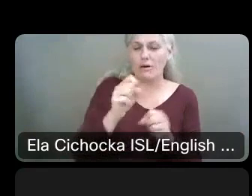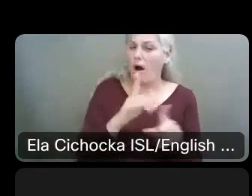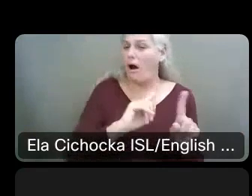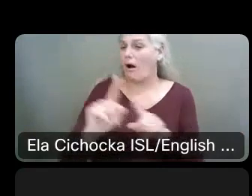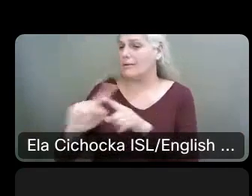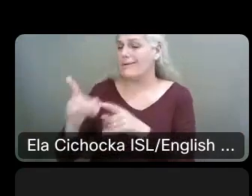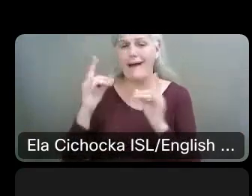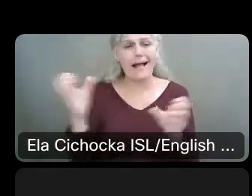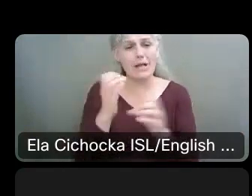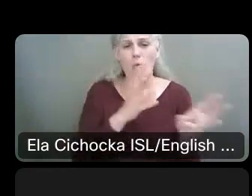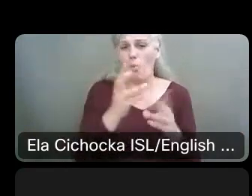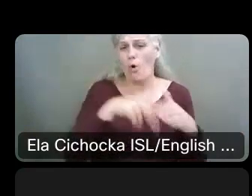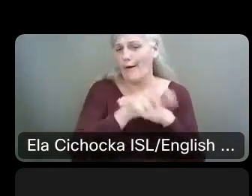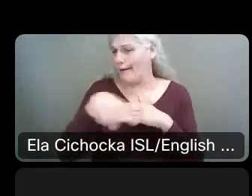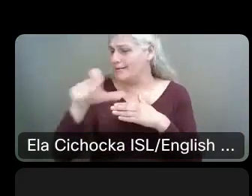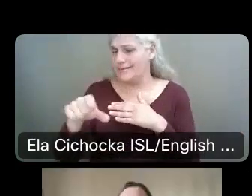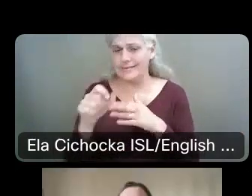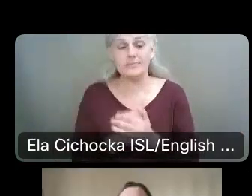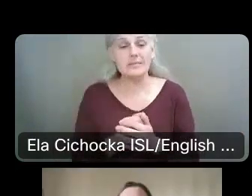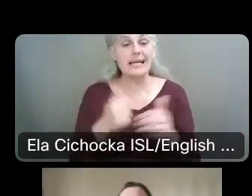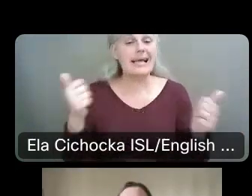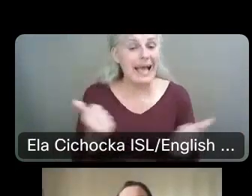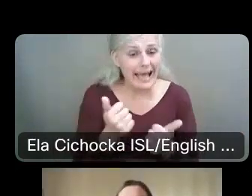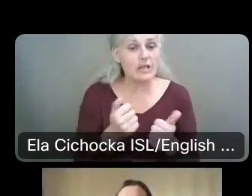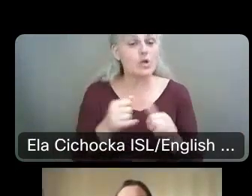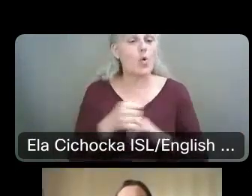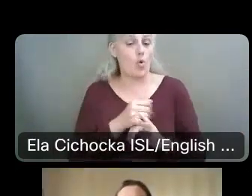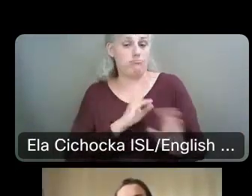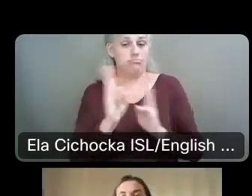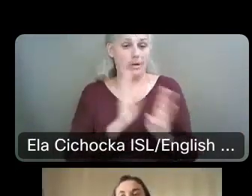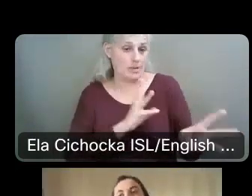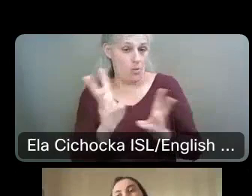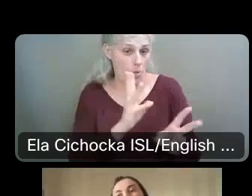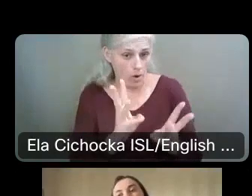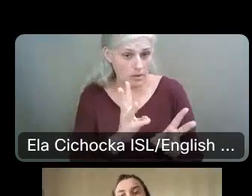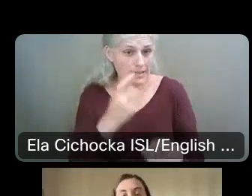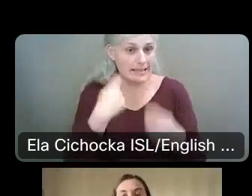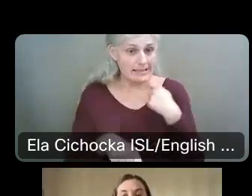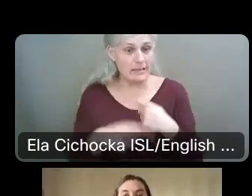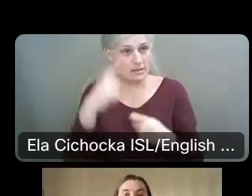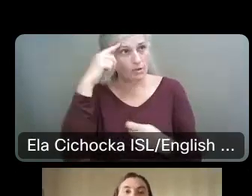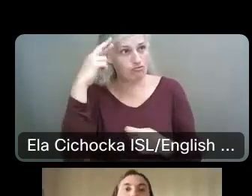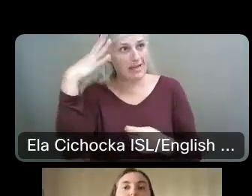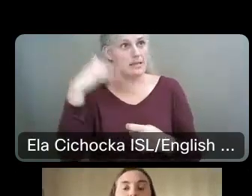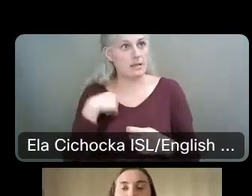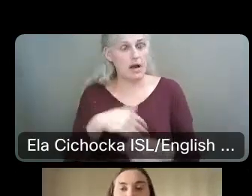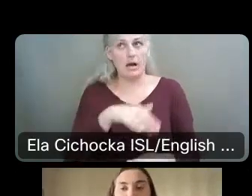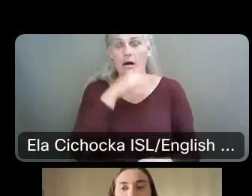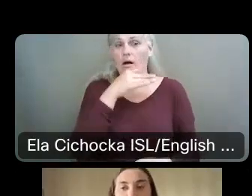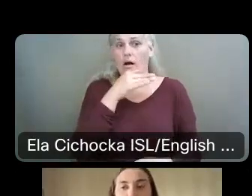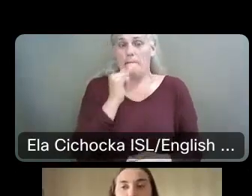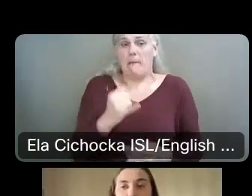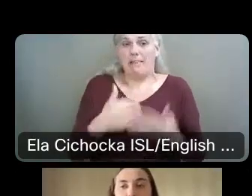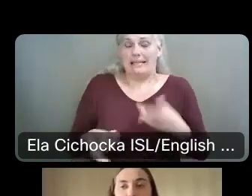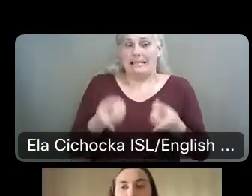healthcare workers. Virtually every practitioner knows the sickening realization of making a bad mistake. You